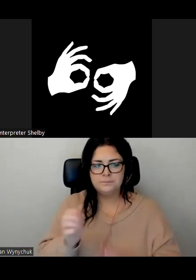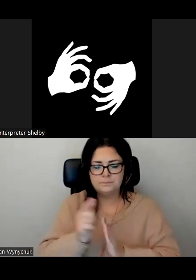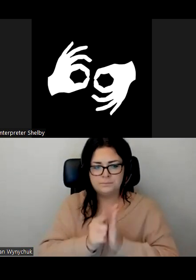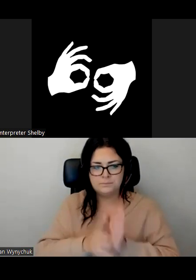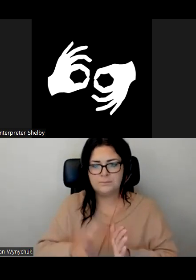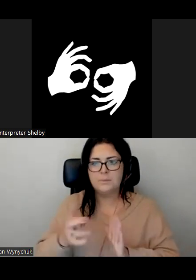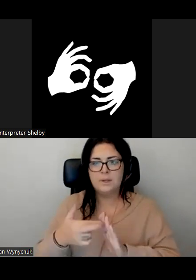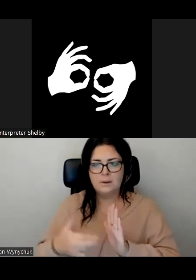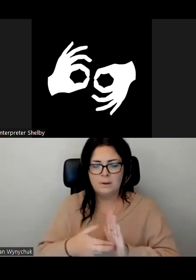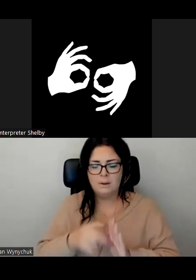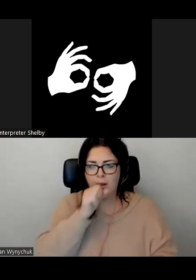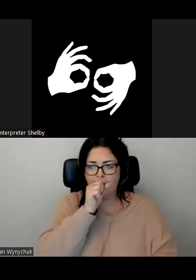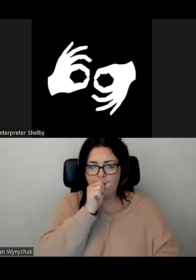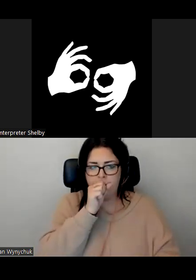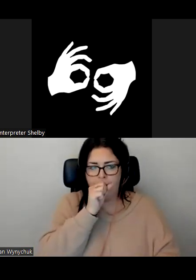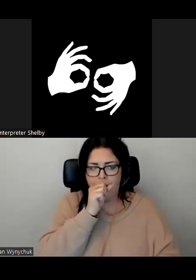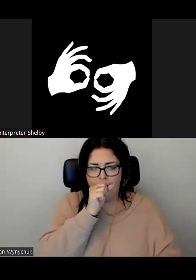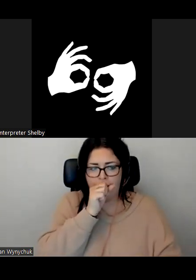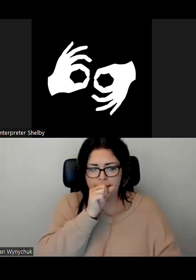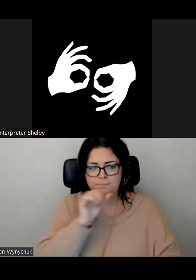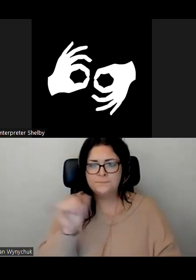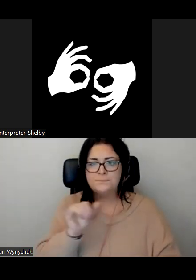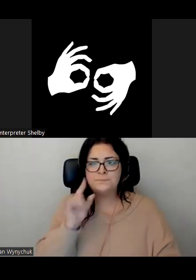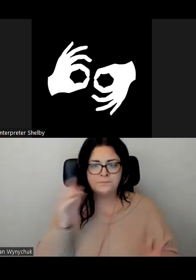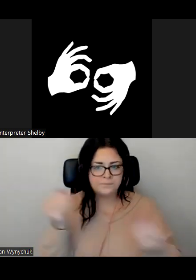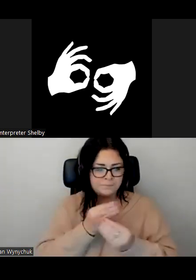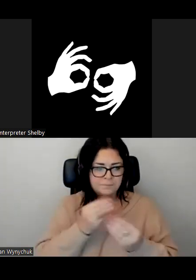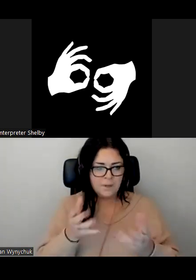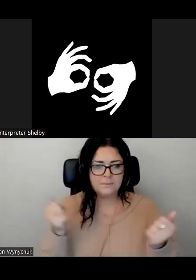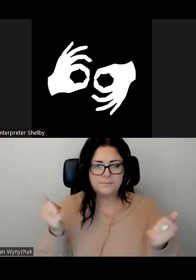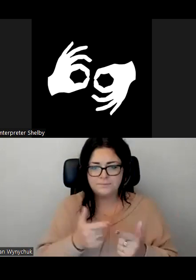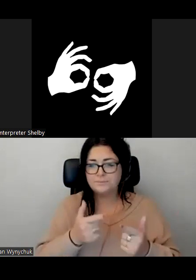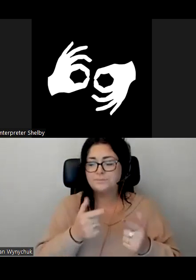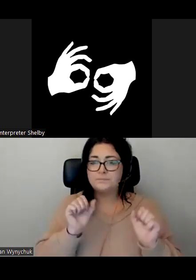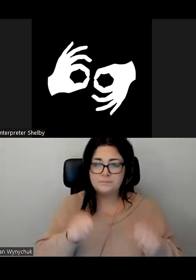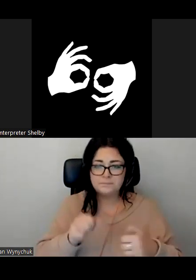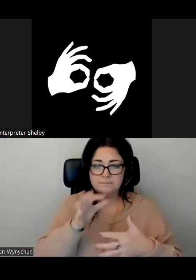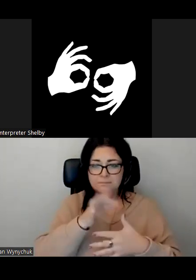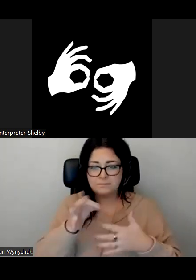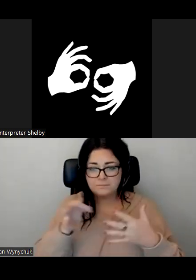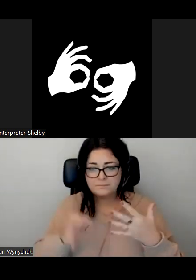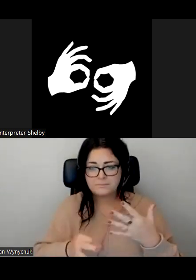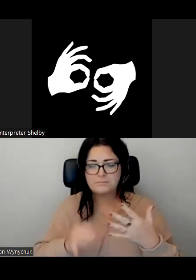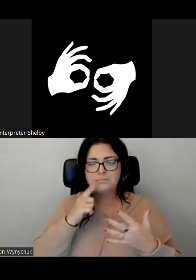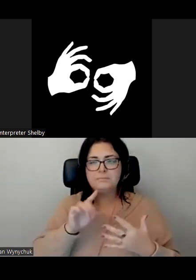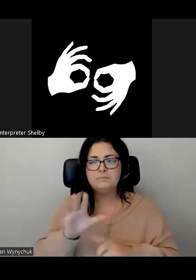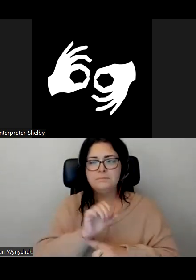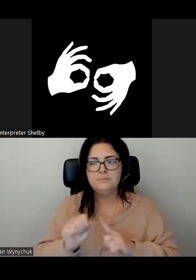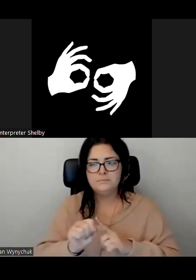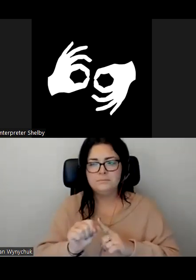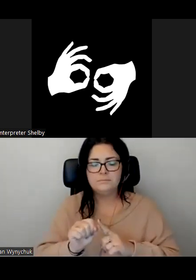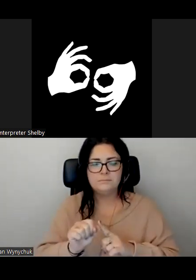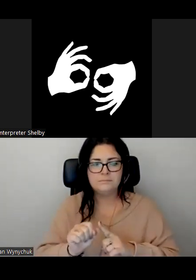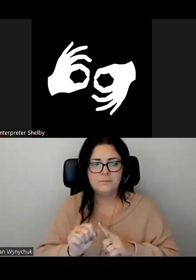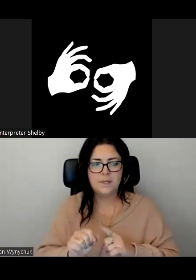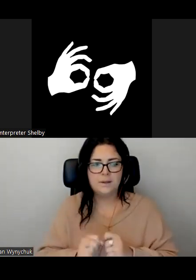mean. I can also provide you every single possible option that you have in your legal situation.